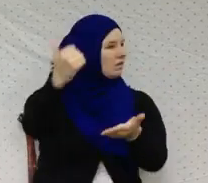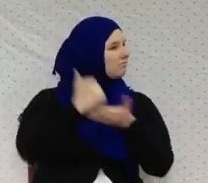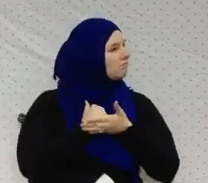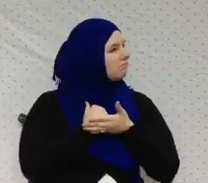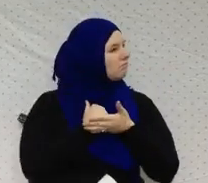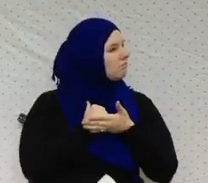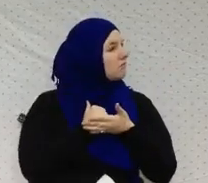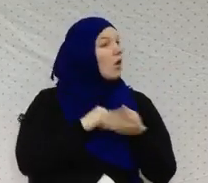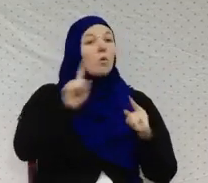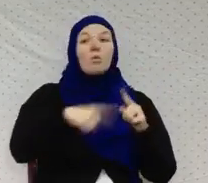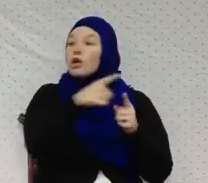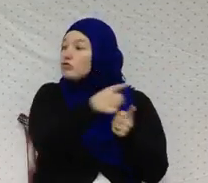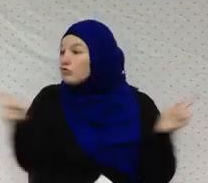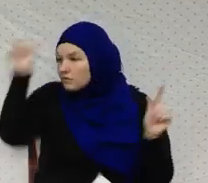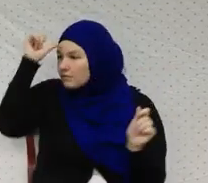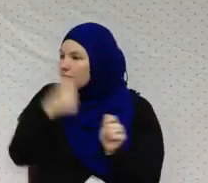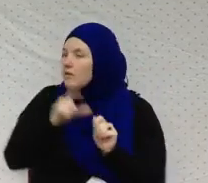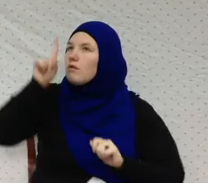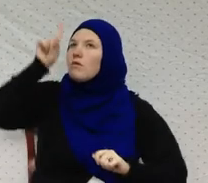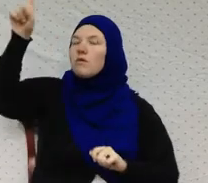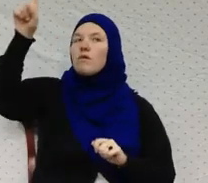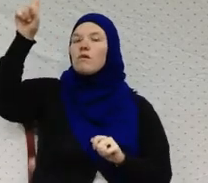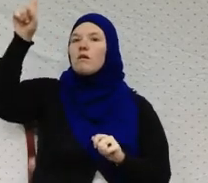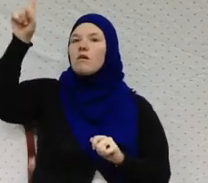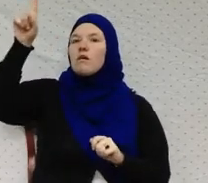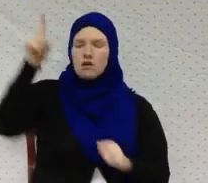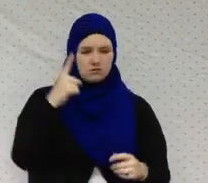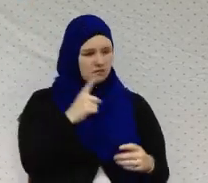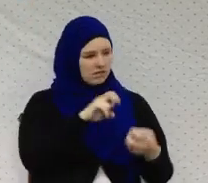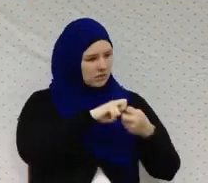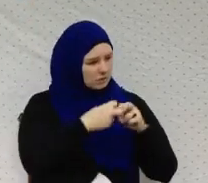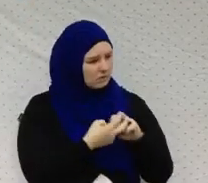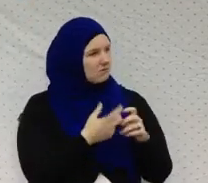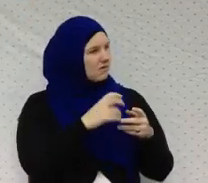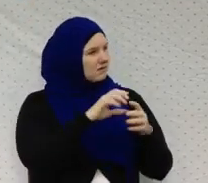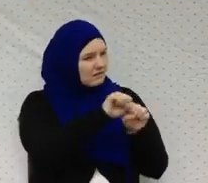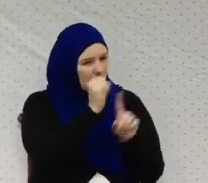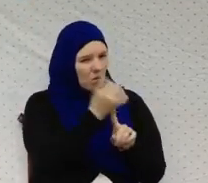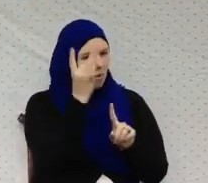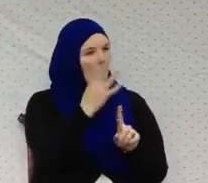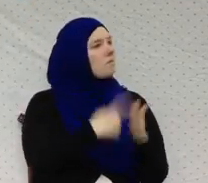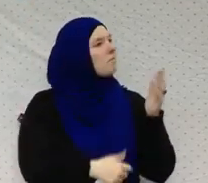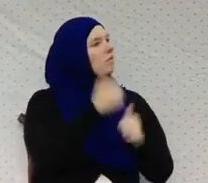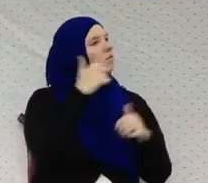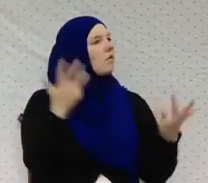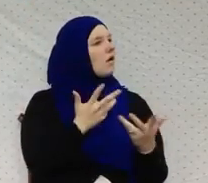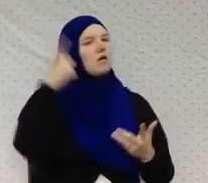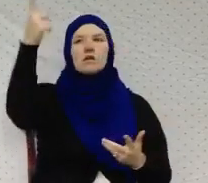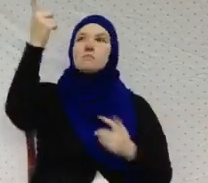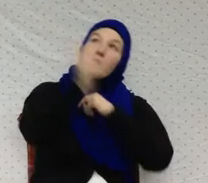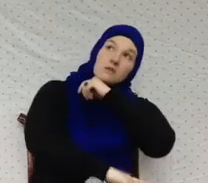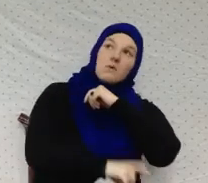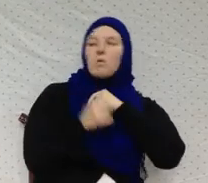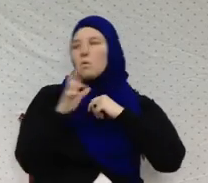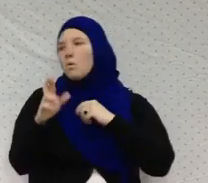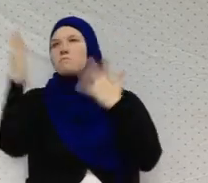remember Allah. Because when you remember Allah and you are in a tight situation, what do you mostly